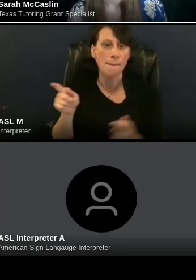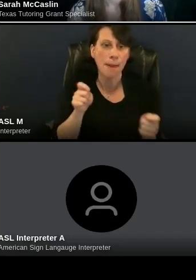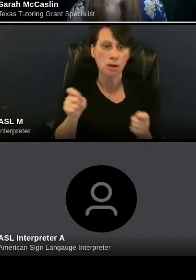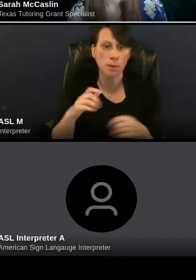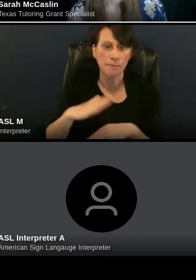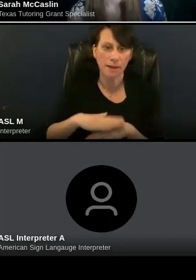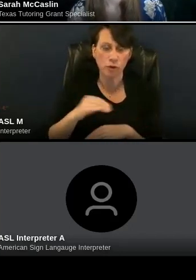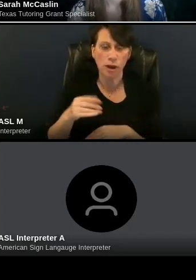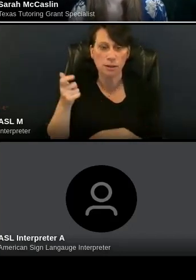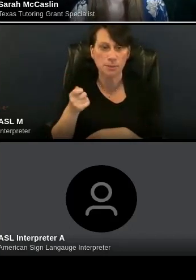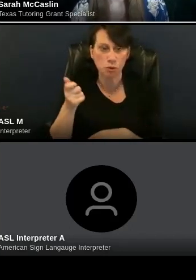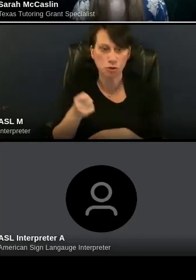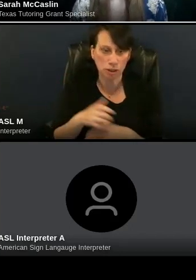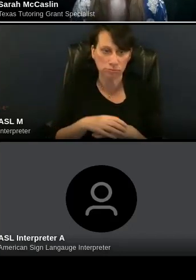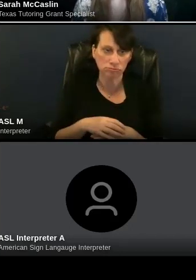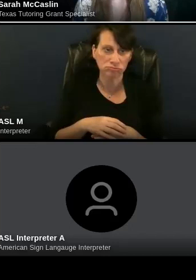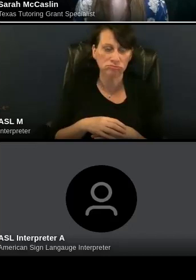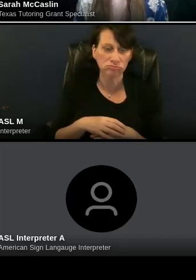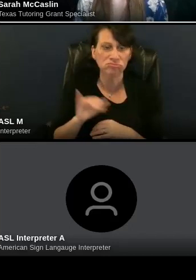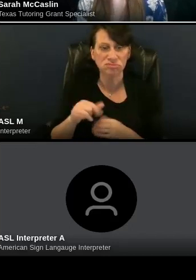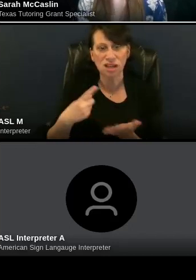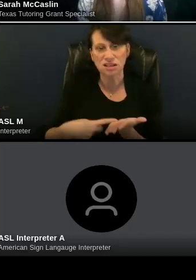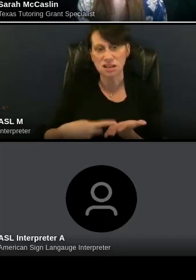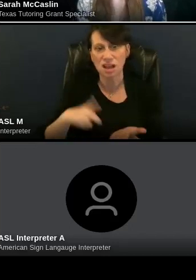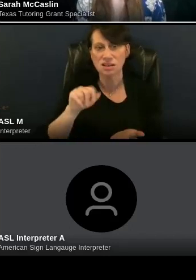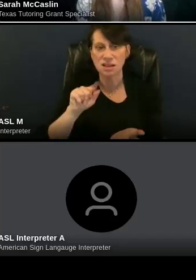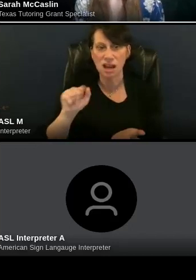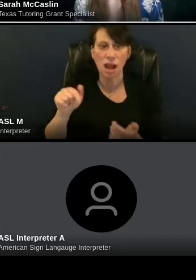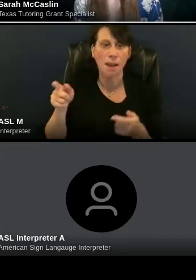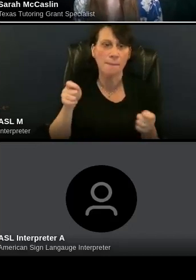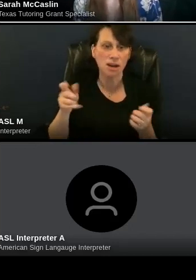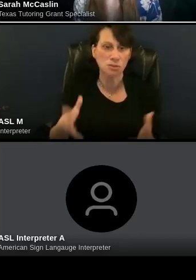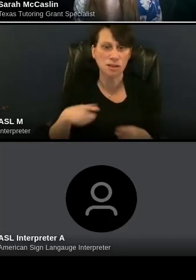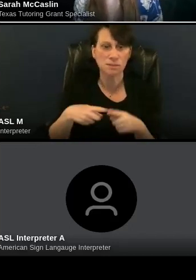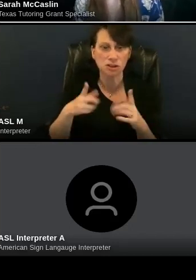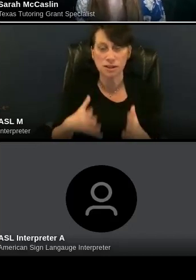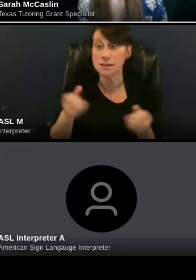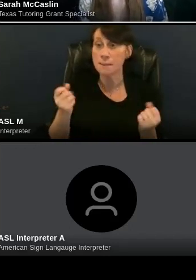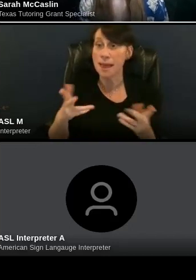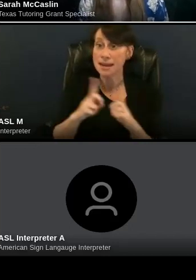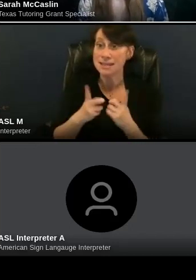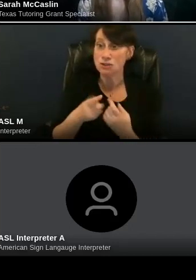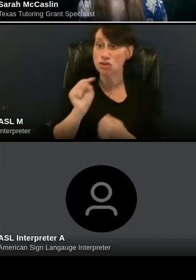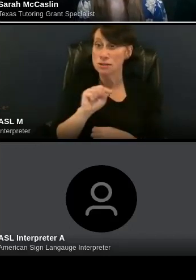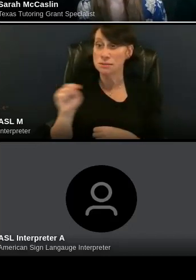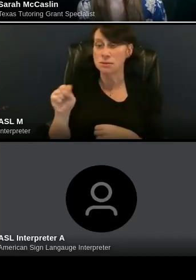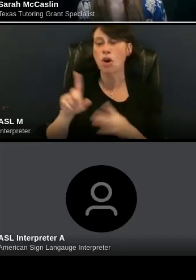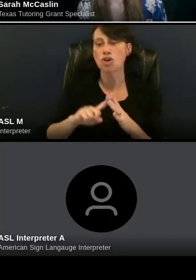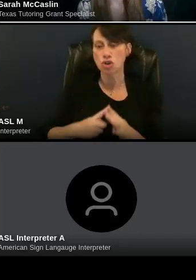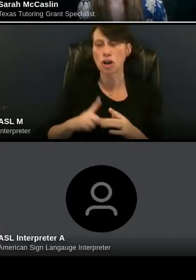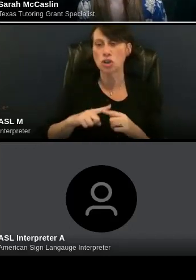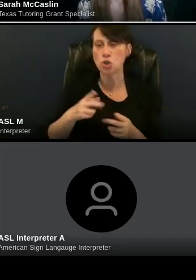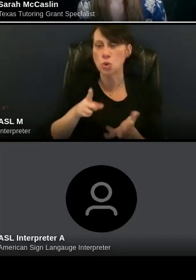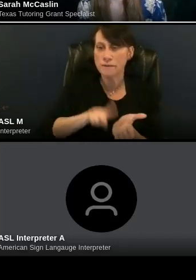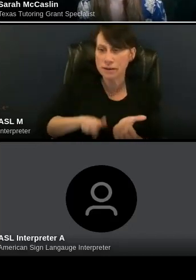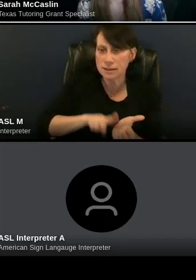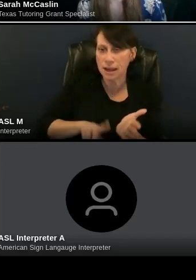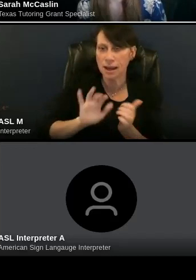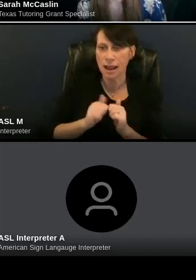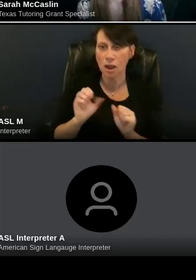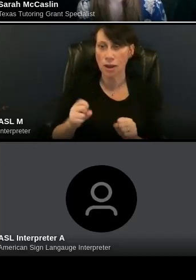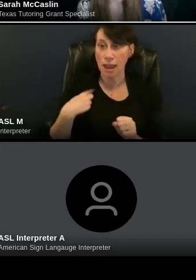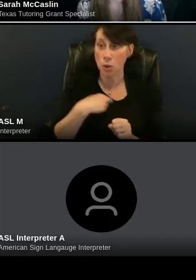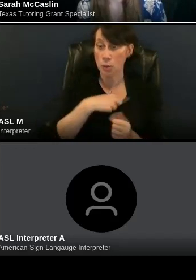and subscriptions kind of go into the data management specialists. A lot of districts are beginning to investigate how can